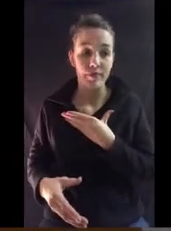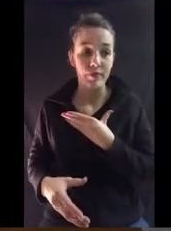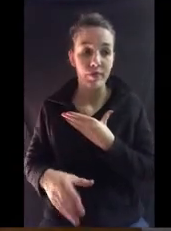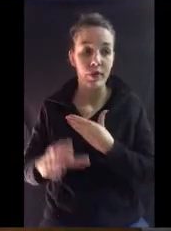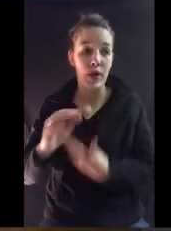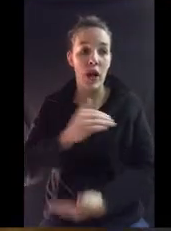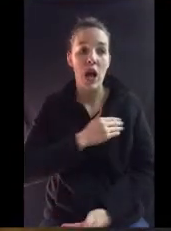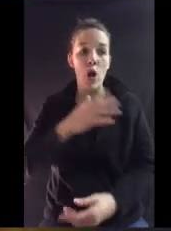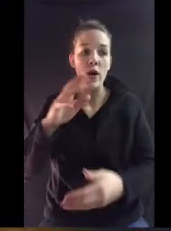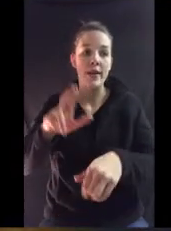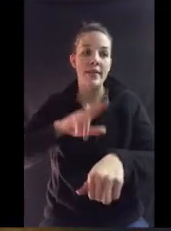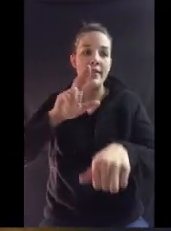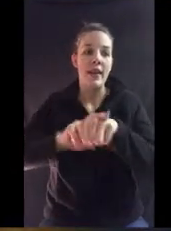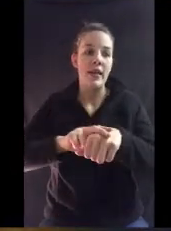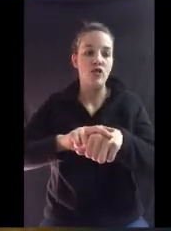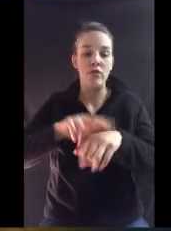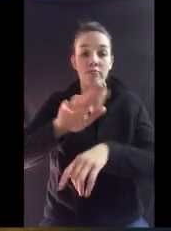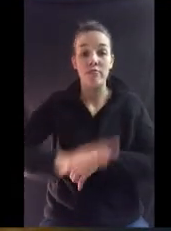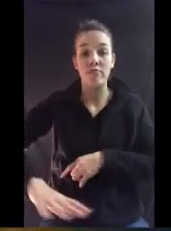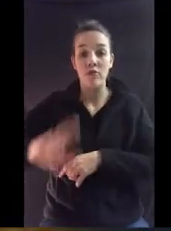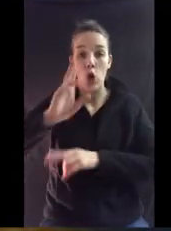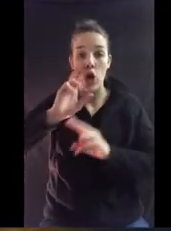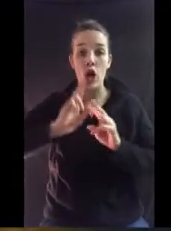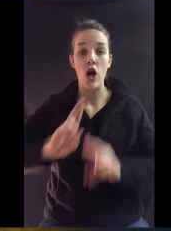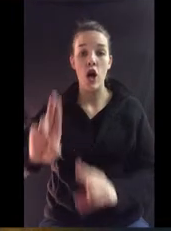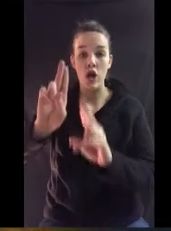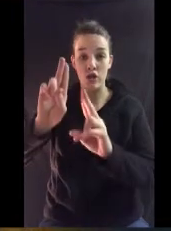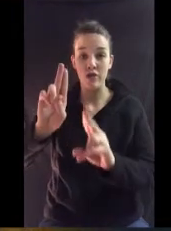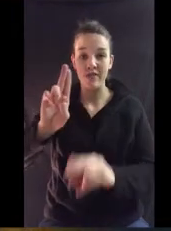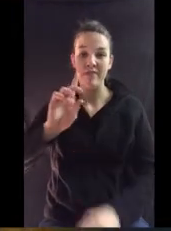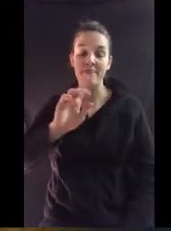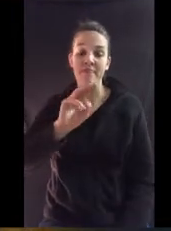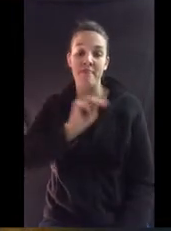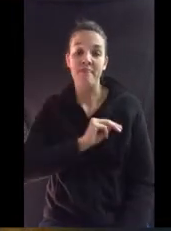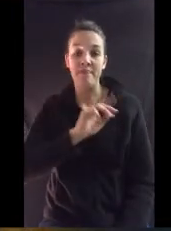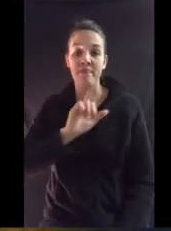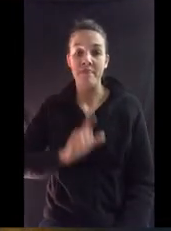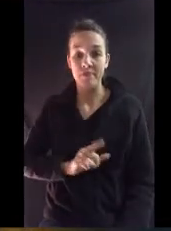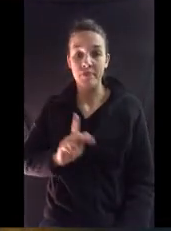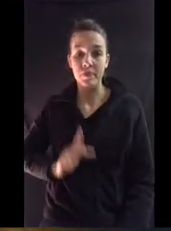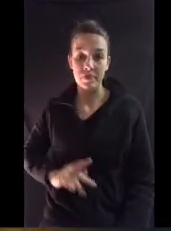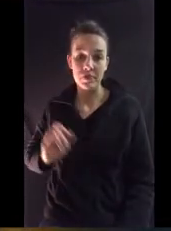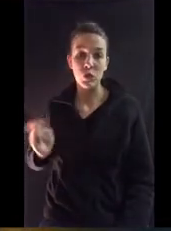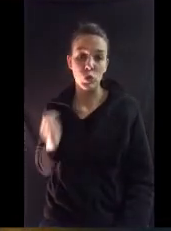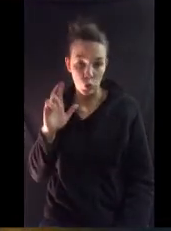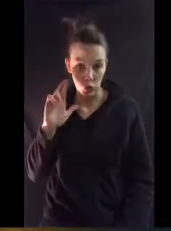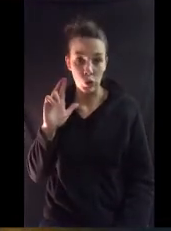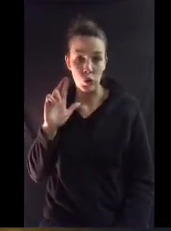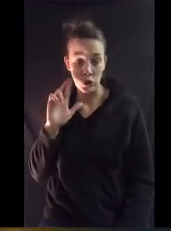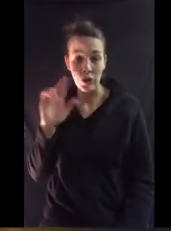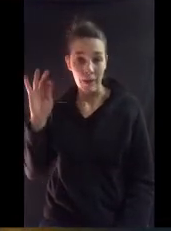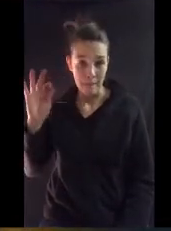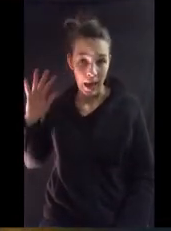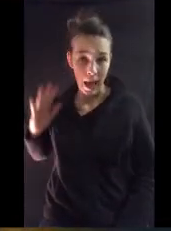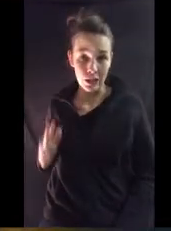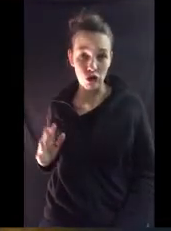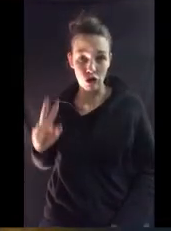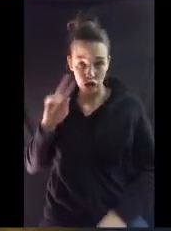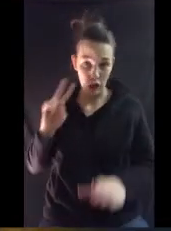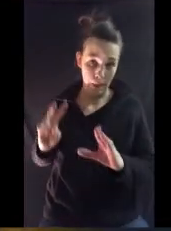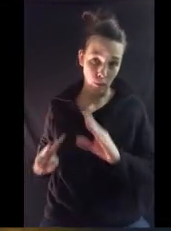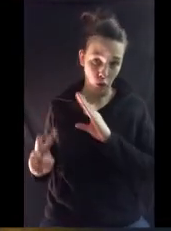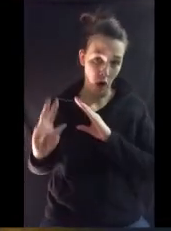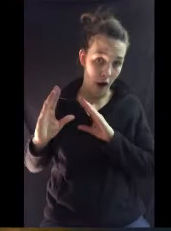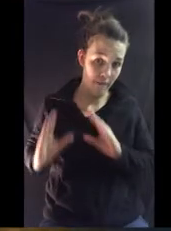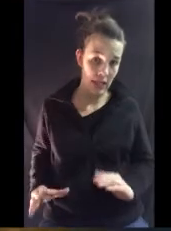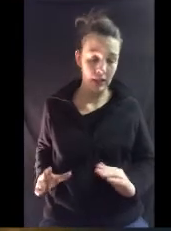this weekend, our nation honors the Reverend Dr. Martin Luther King Jr., a